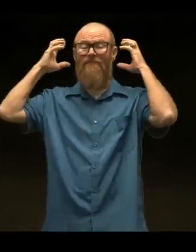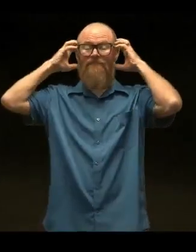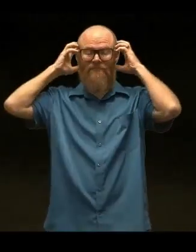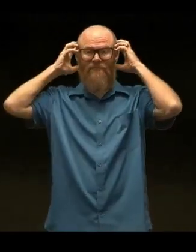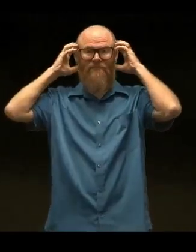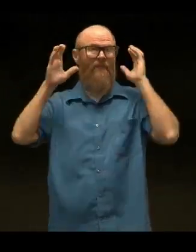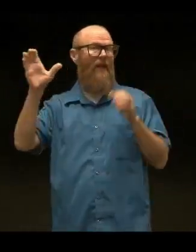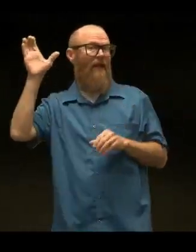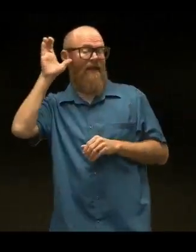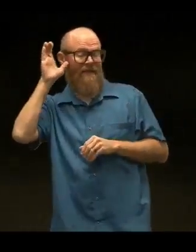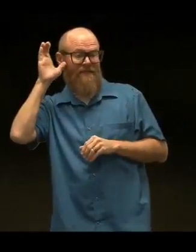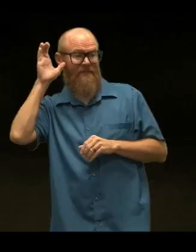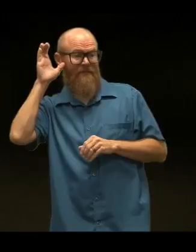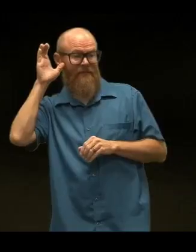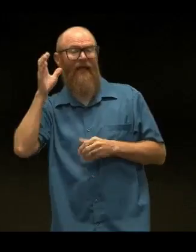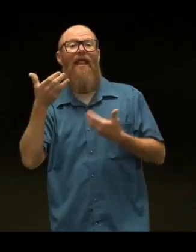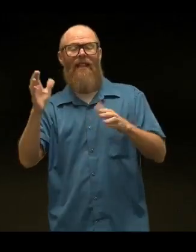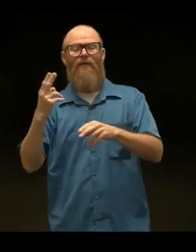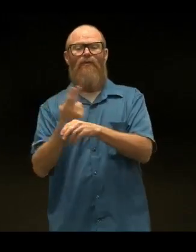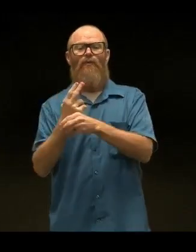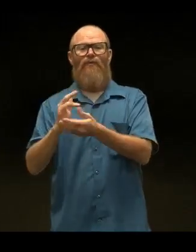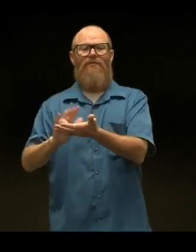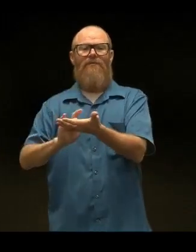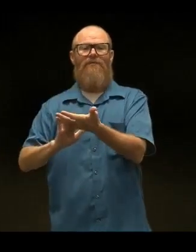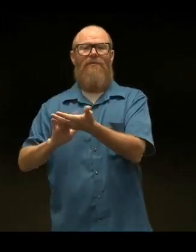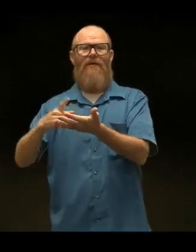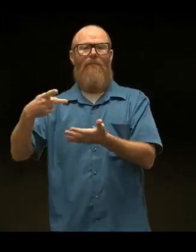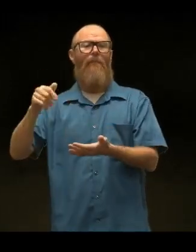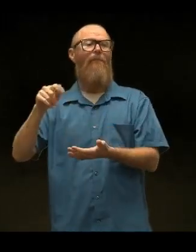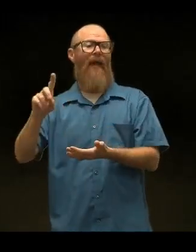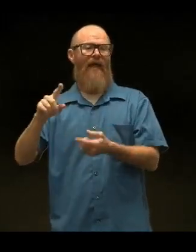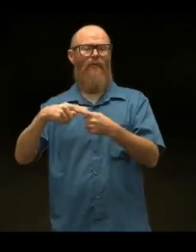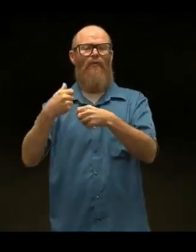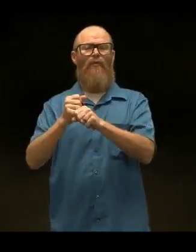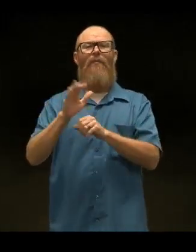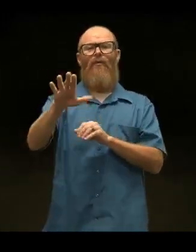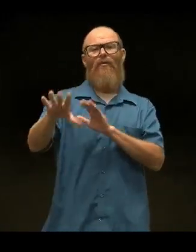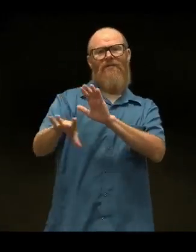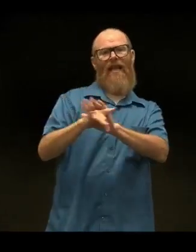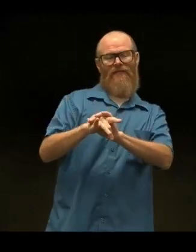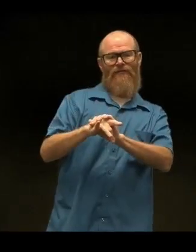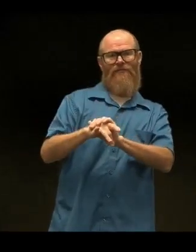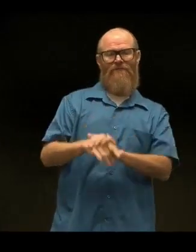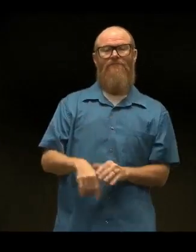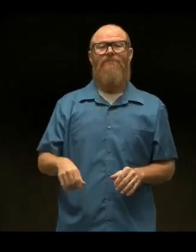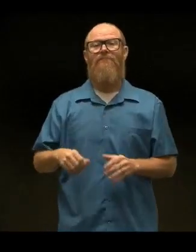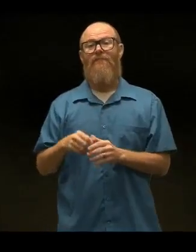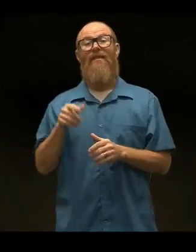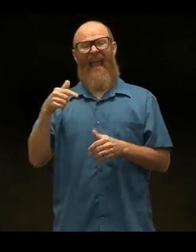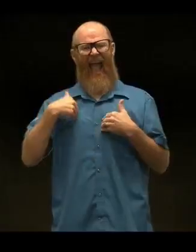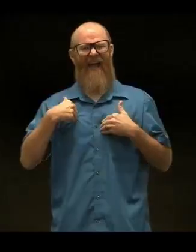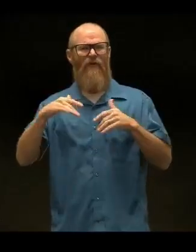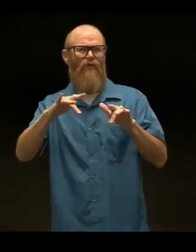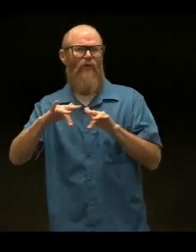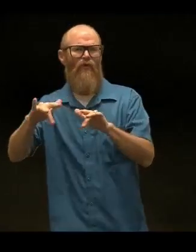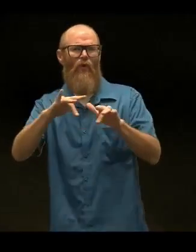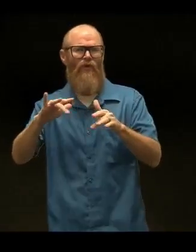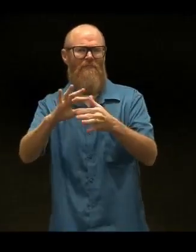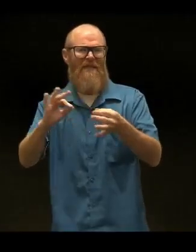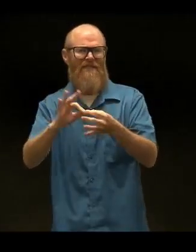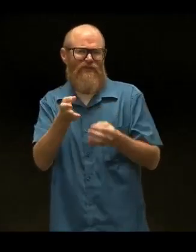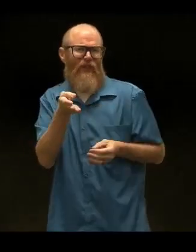make your selection with a keypad. Plug the earphones into the machine, then a recorded message will explain how to use the keypad to